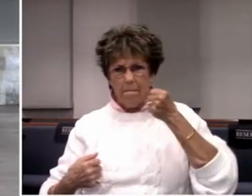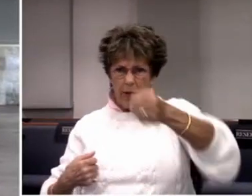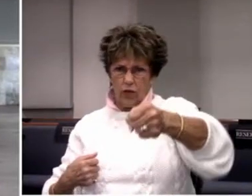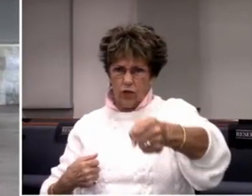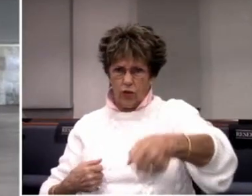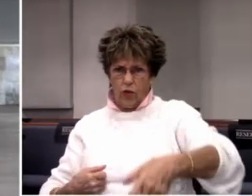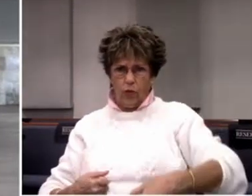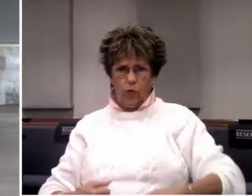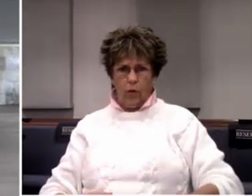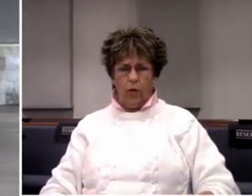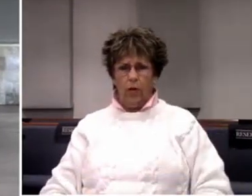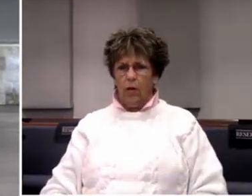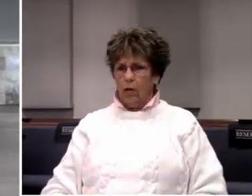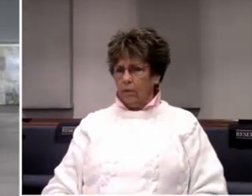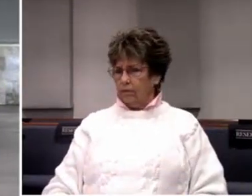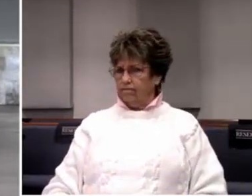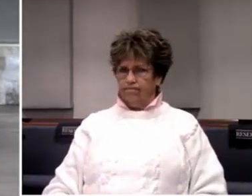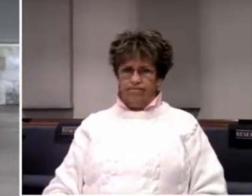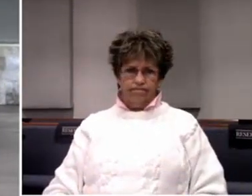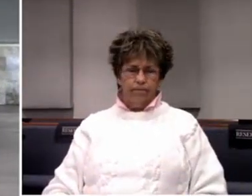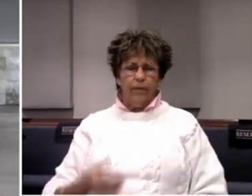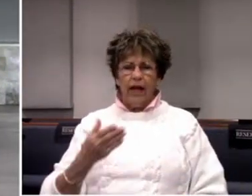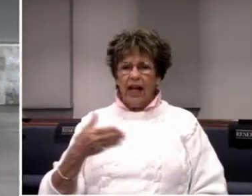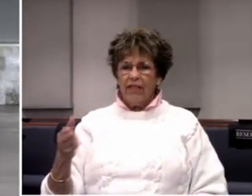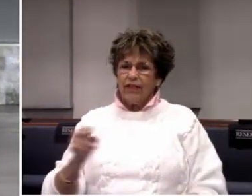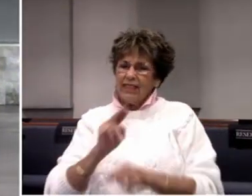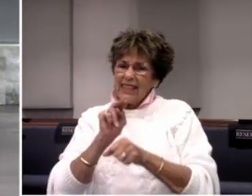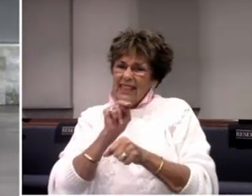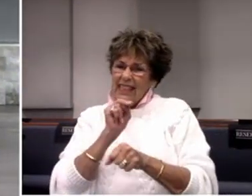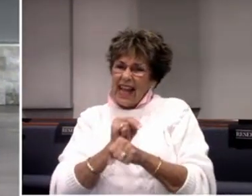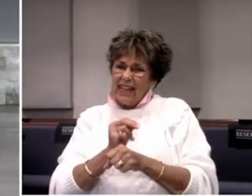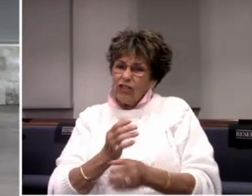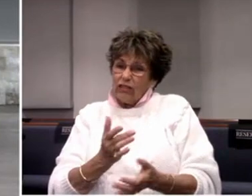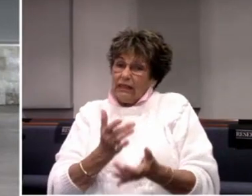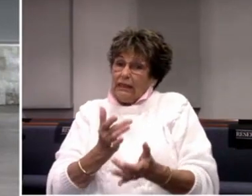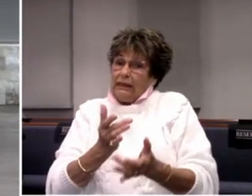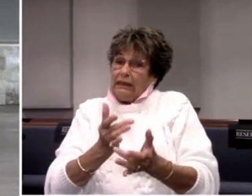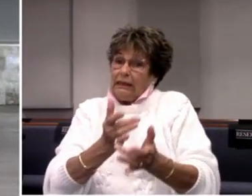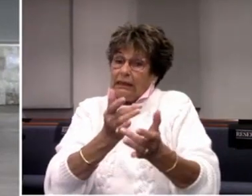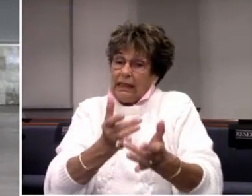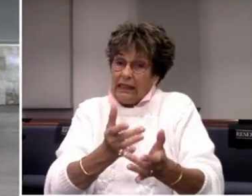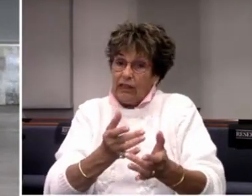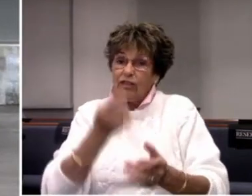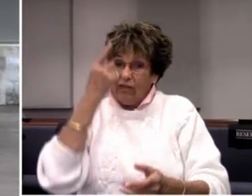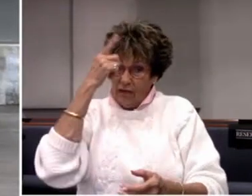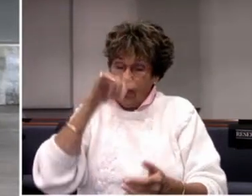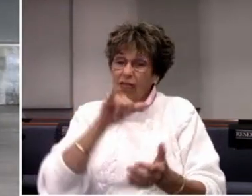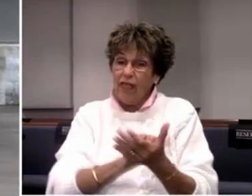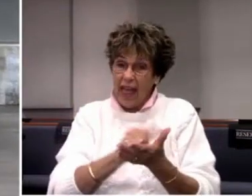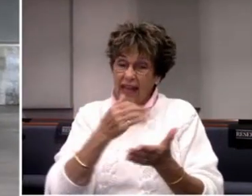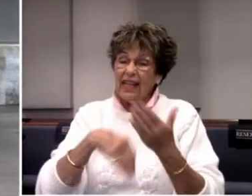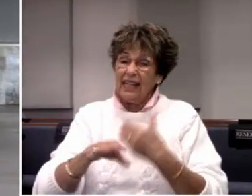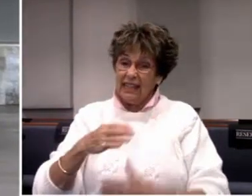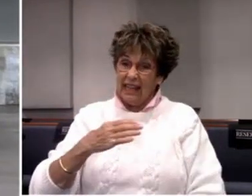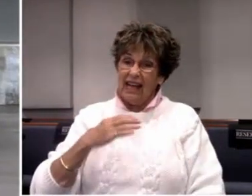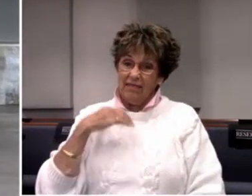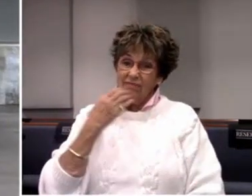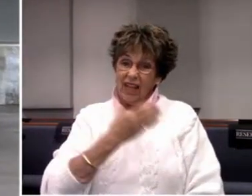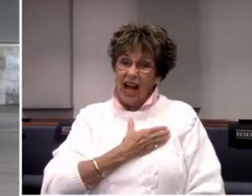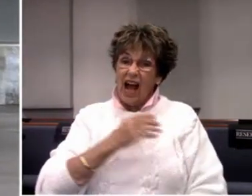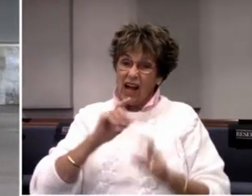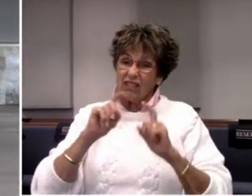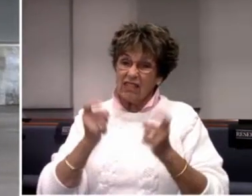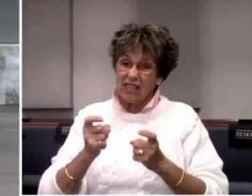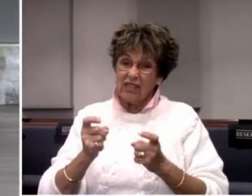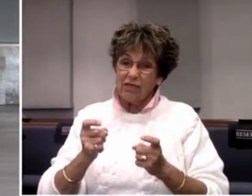you. There is a natural inclination for retribution that is in our old man.